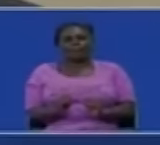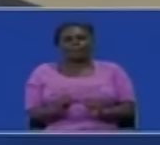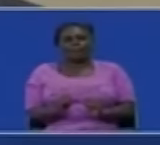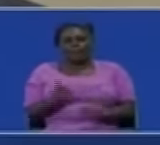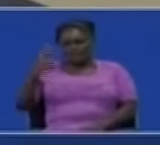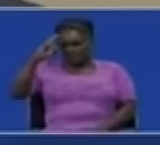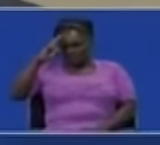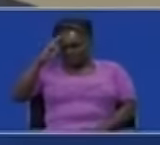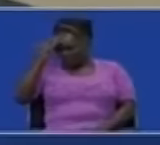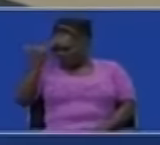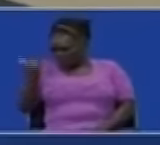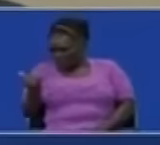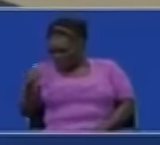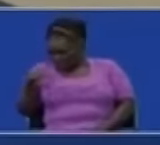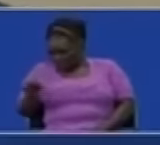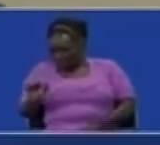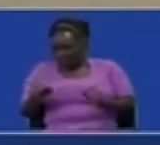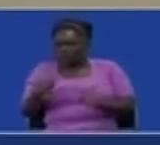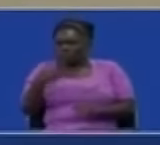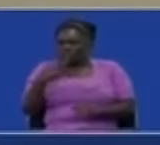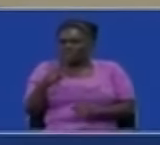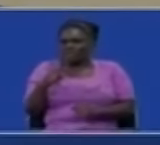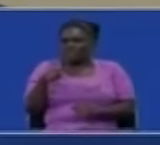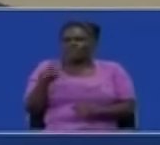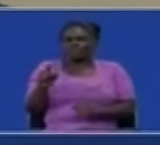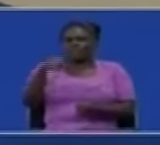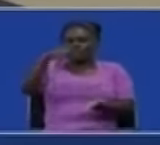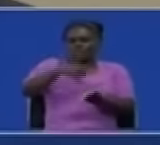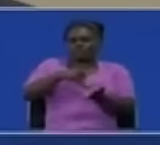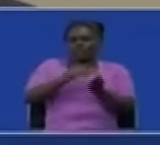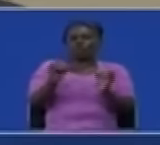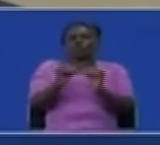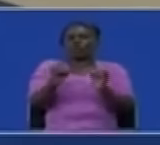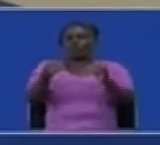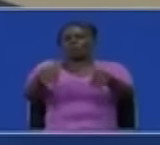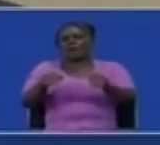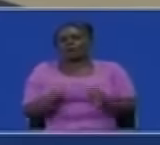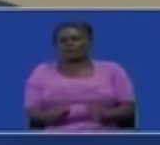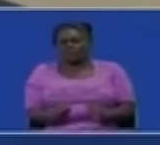The reason is so that they can say that they were not involved in the burial.